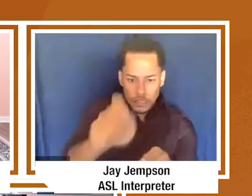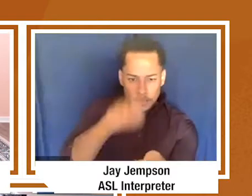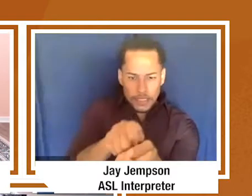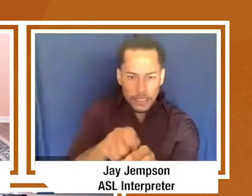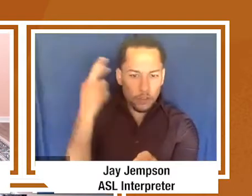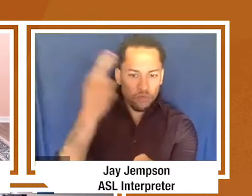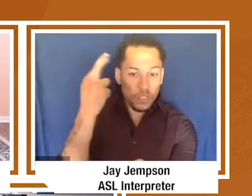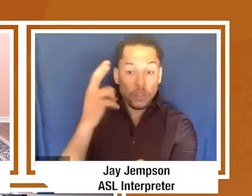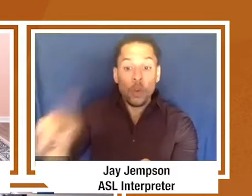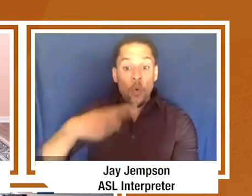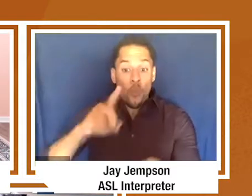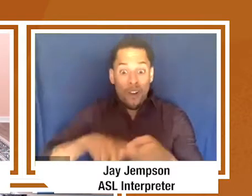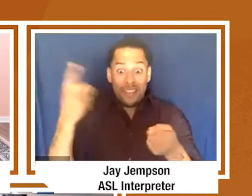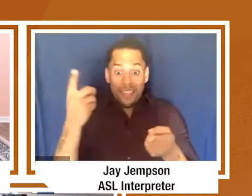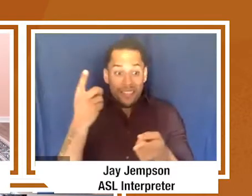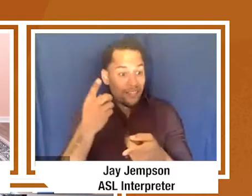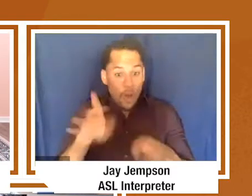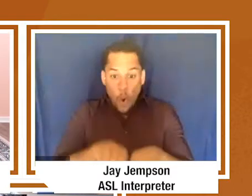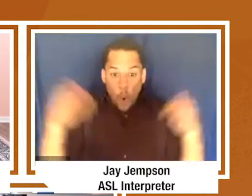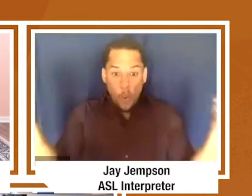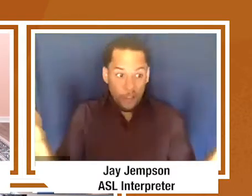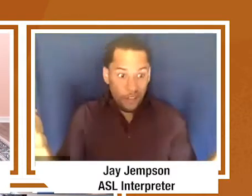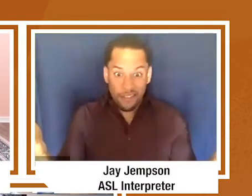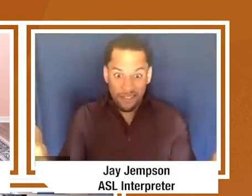that when things open up